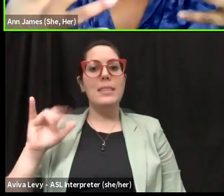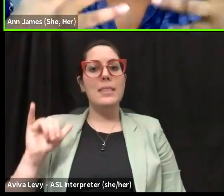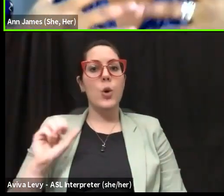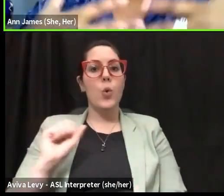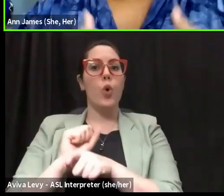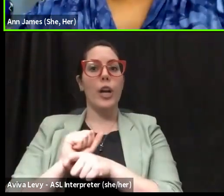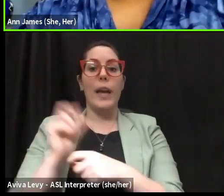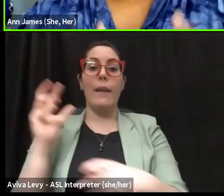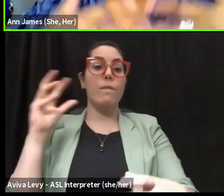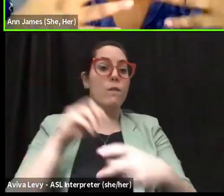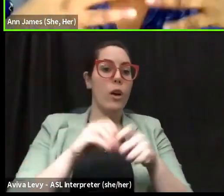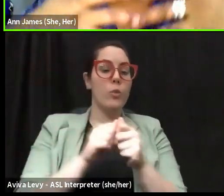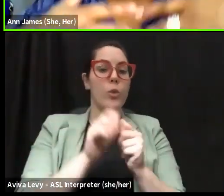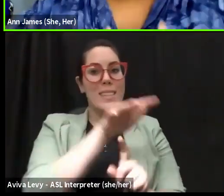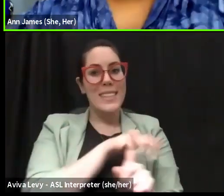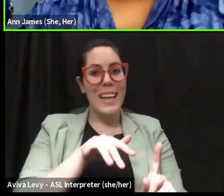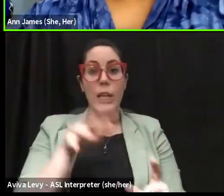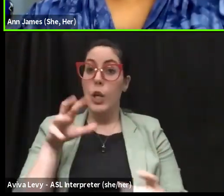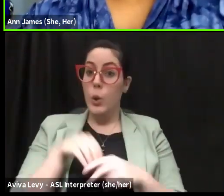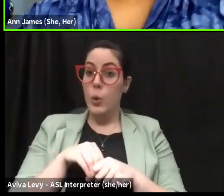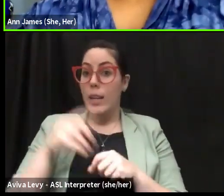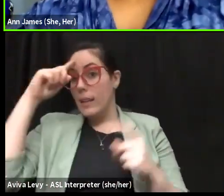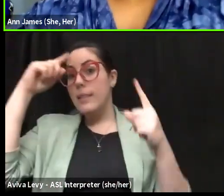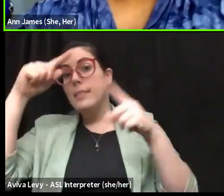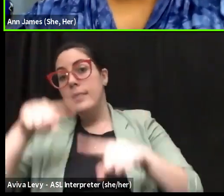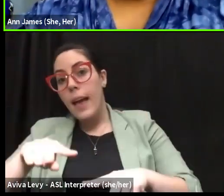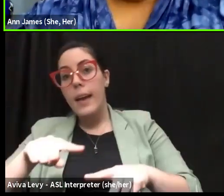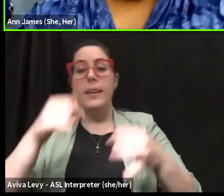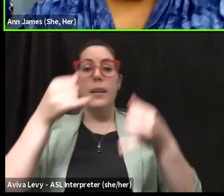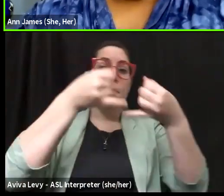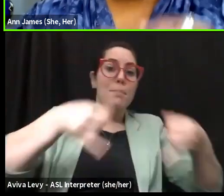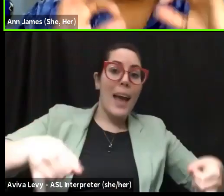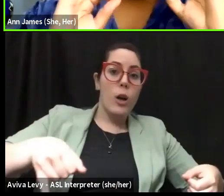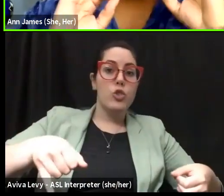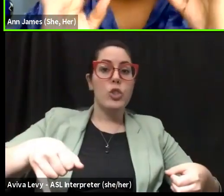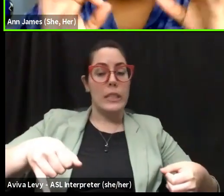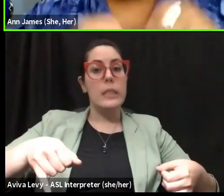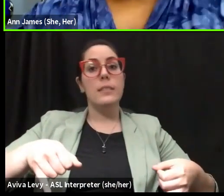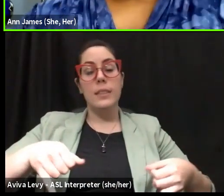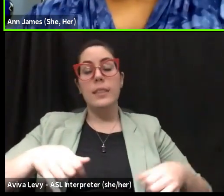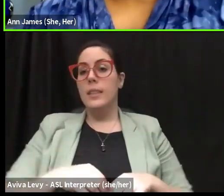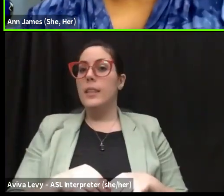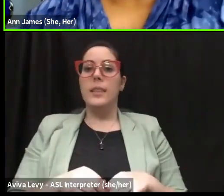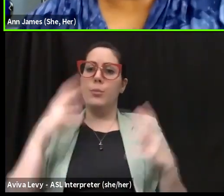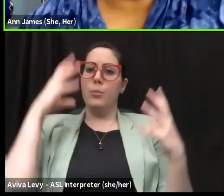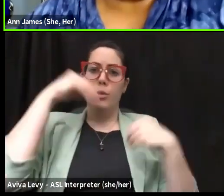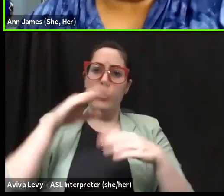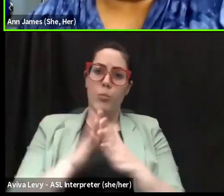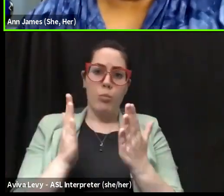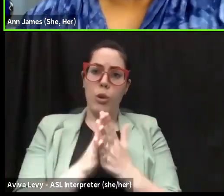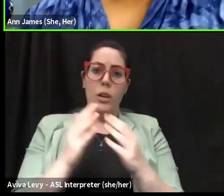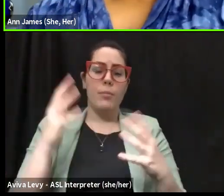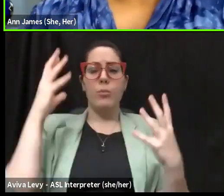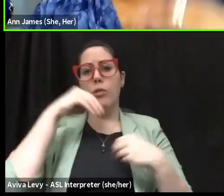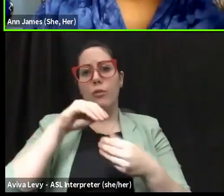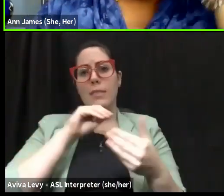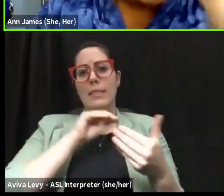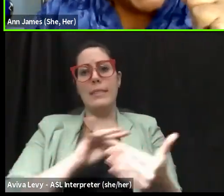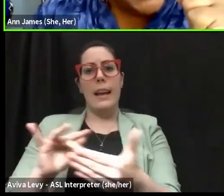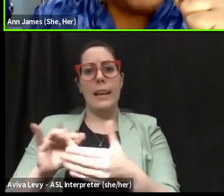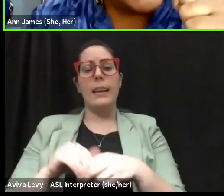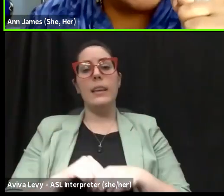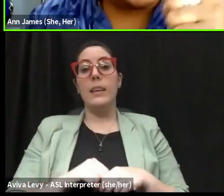that has consent and boundary work incorporated into it. It's a beautiful book and a beautiful study. So if